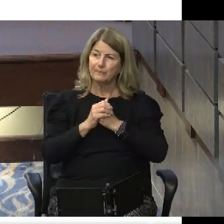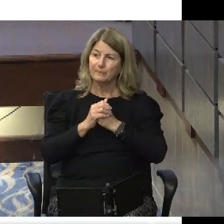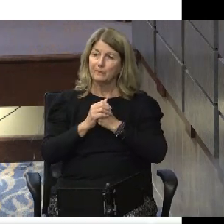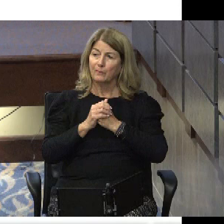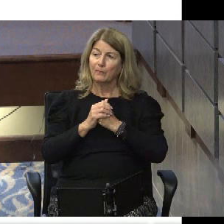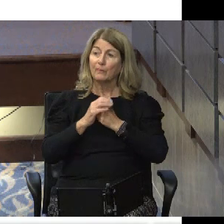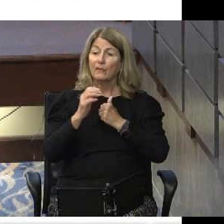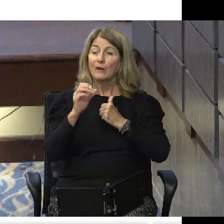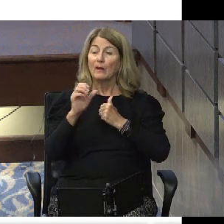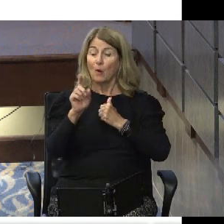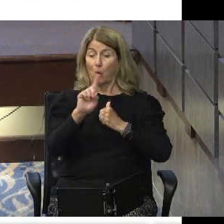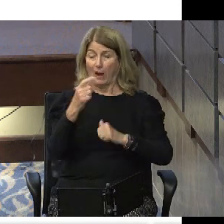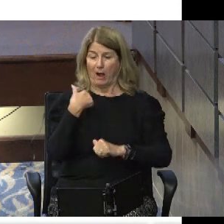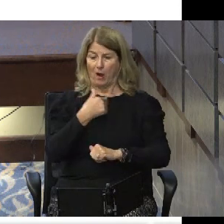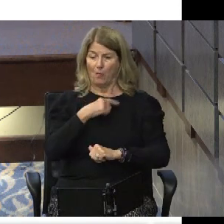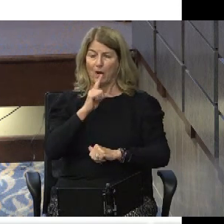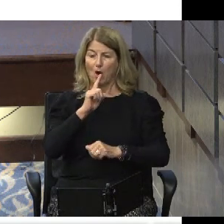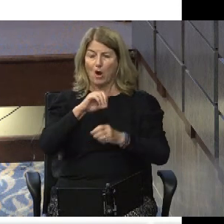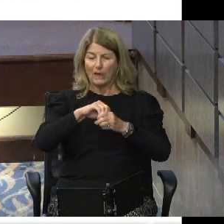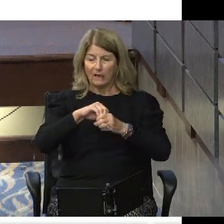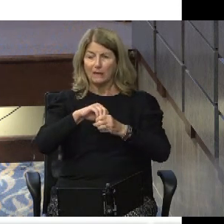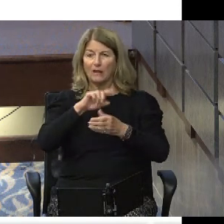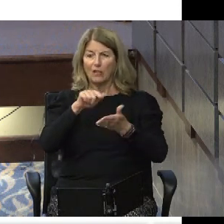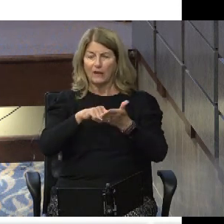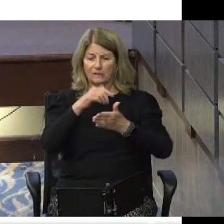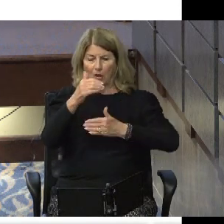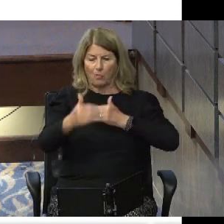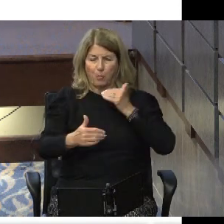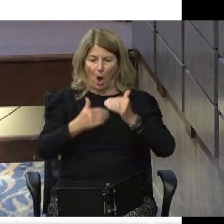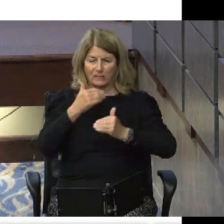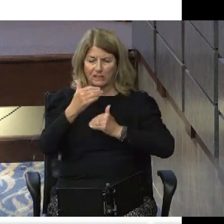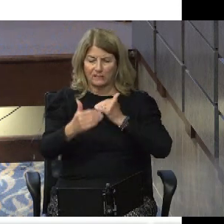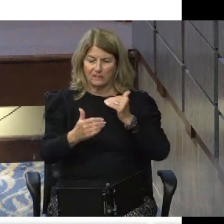So where we are in the process, this is the